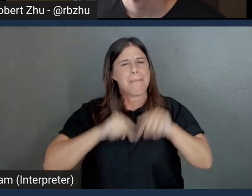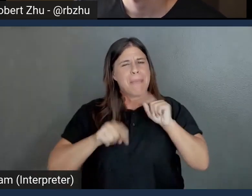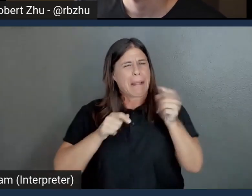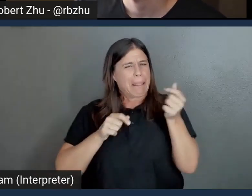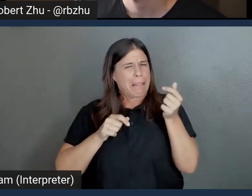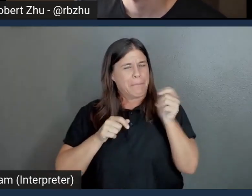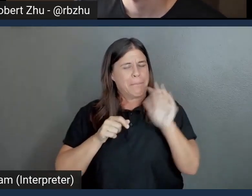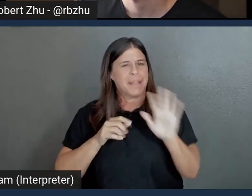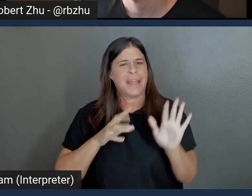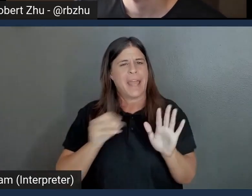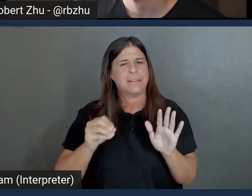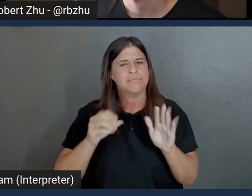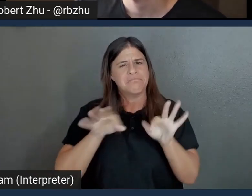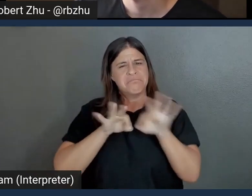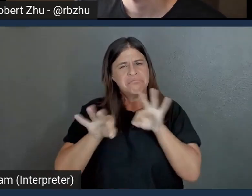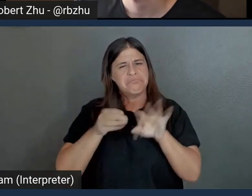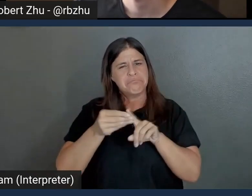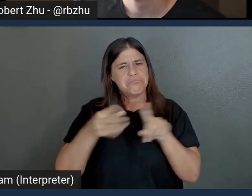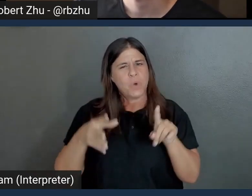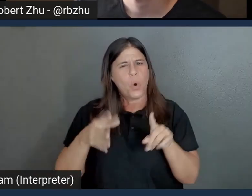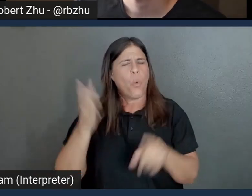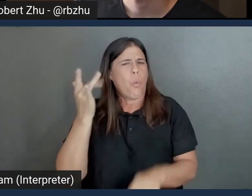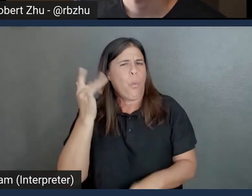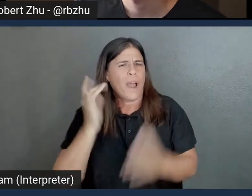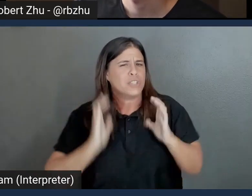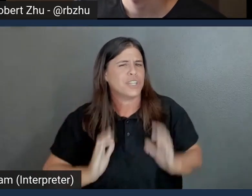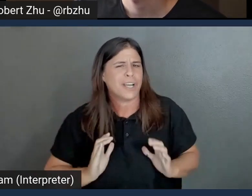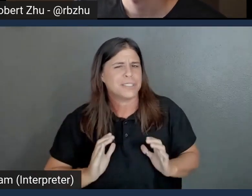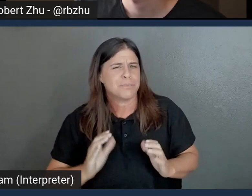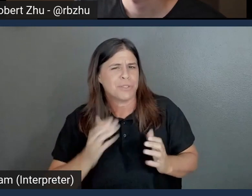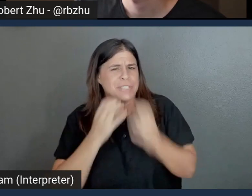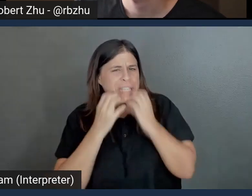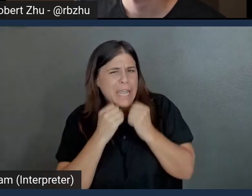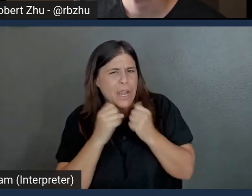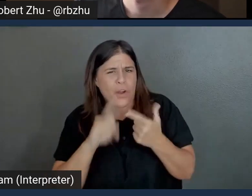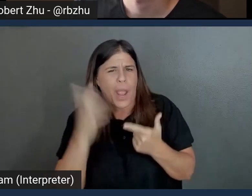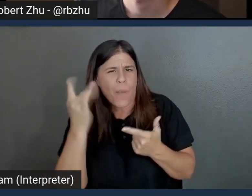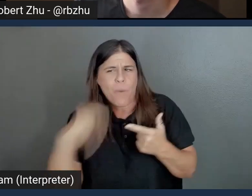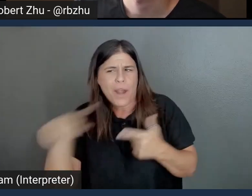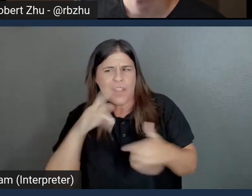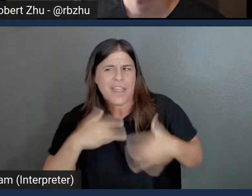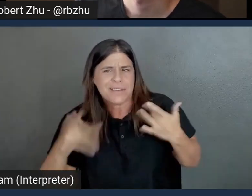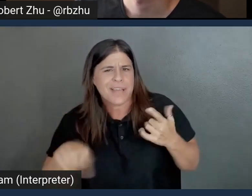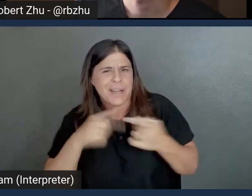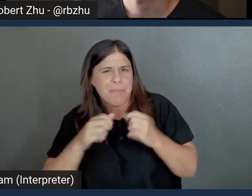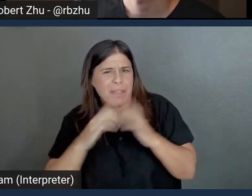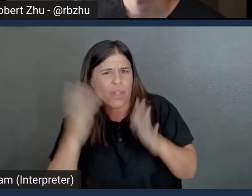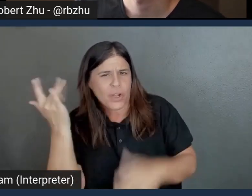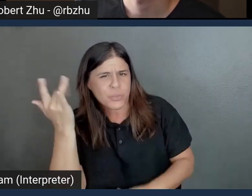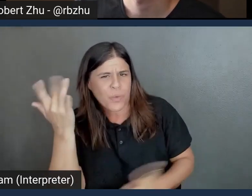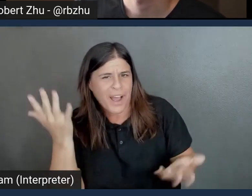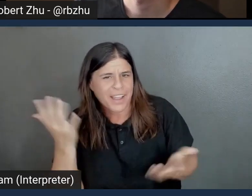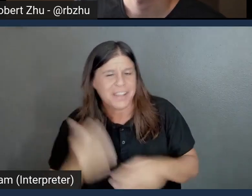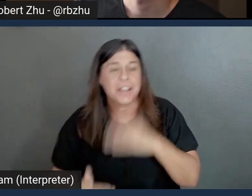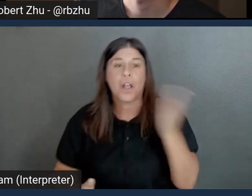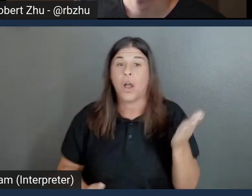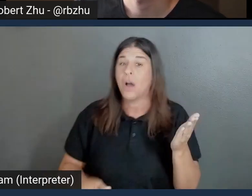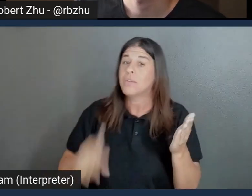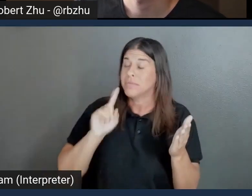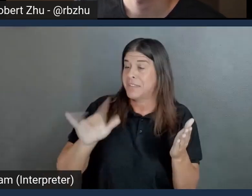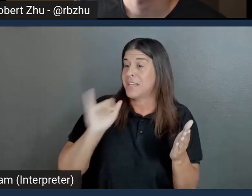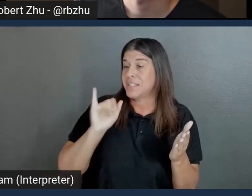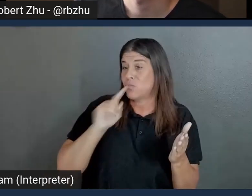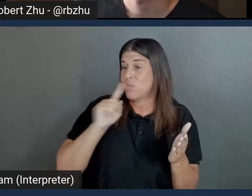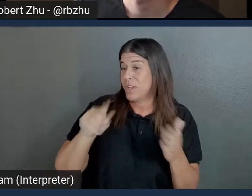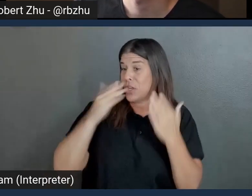bit and tell us why should customers care, and even better, why should they be excited about this launch? No, that's